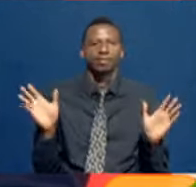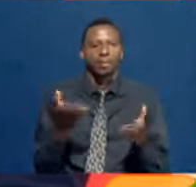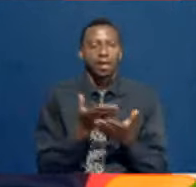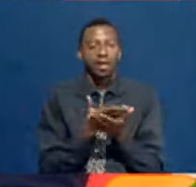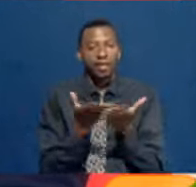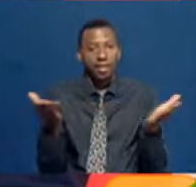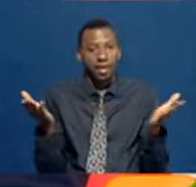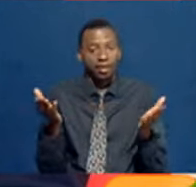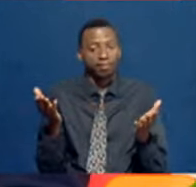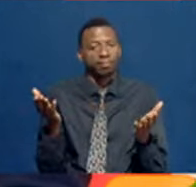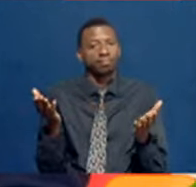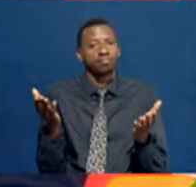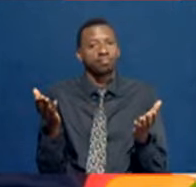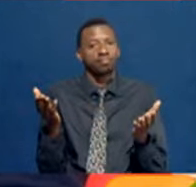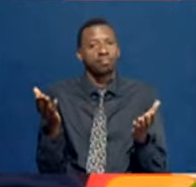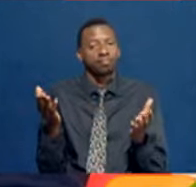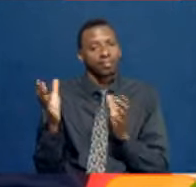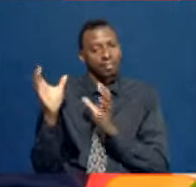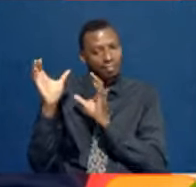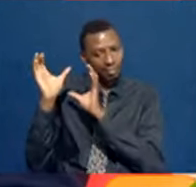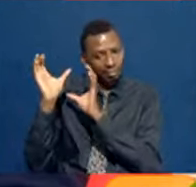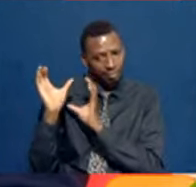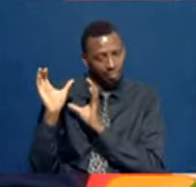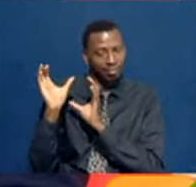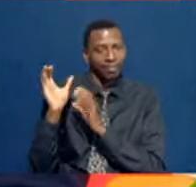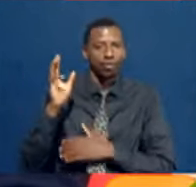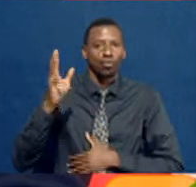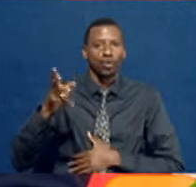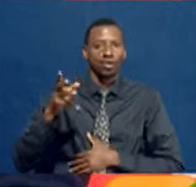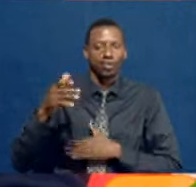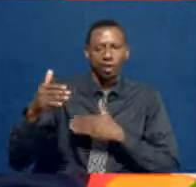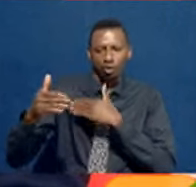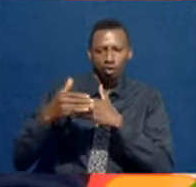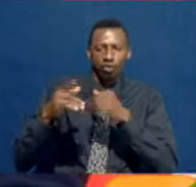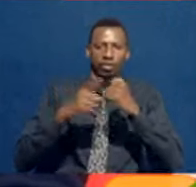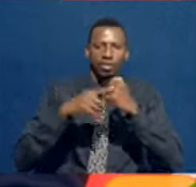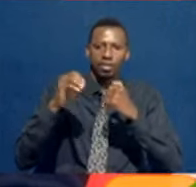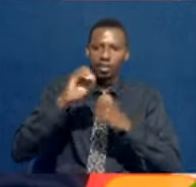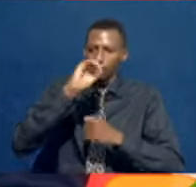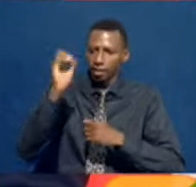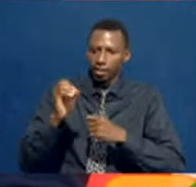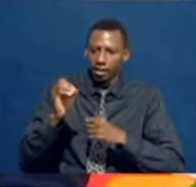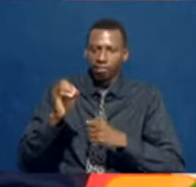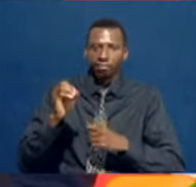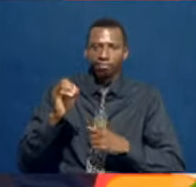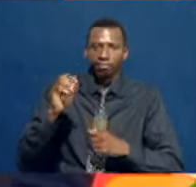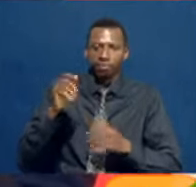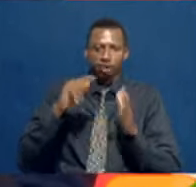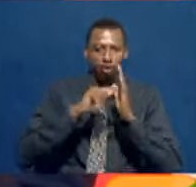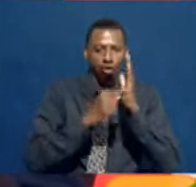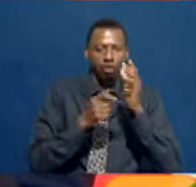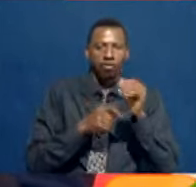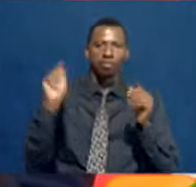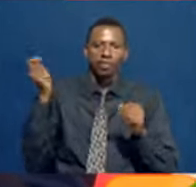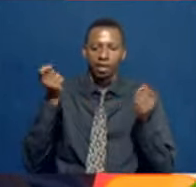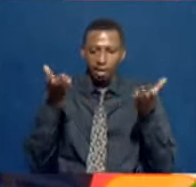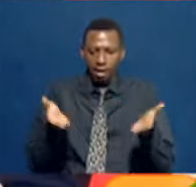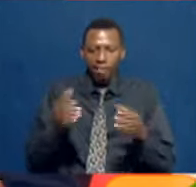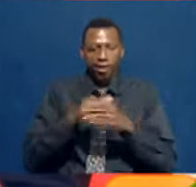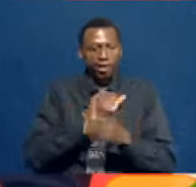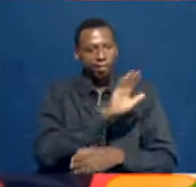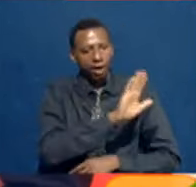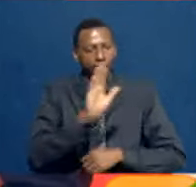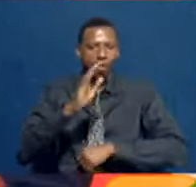going to carry close to 60% of local content on their platforms using their